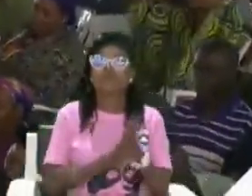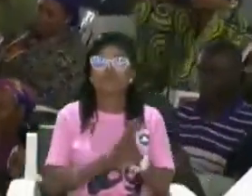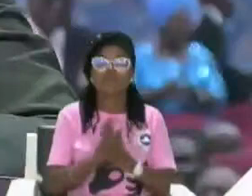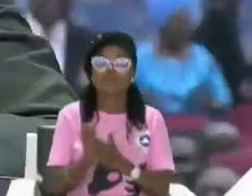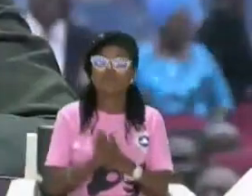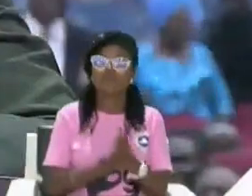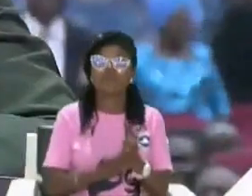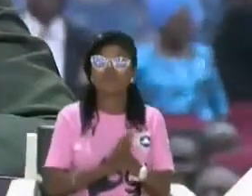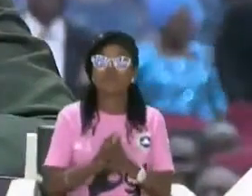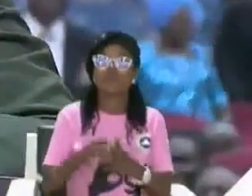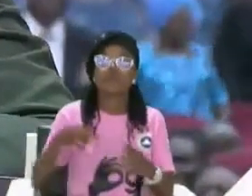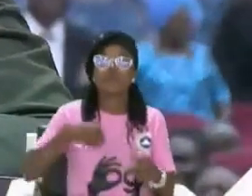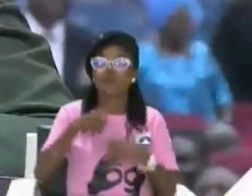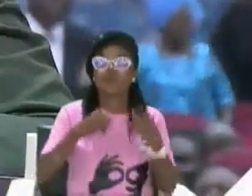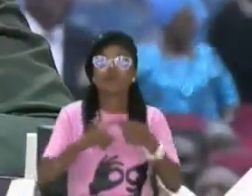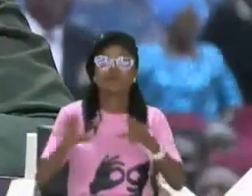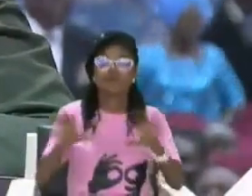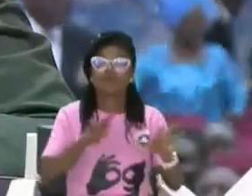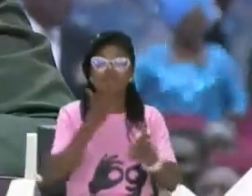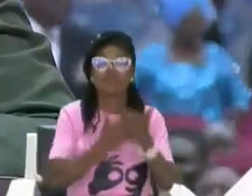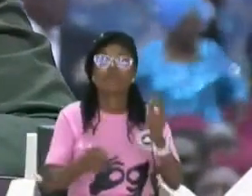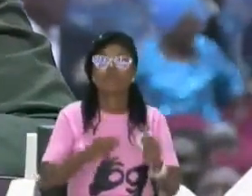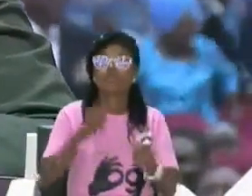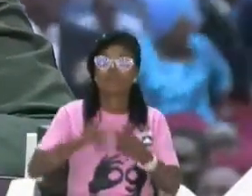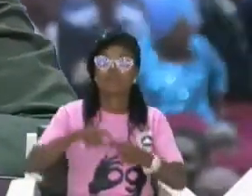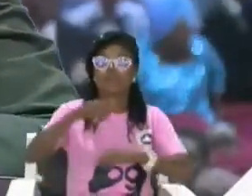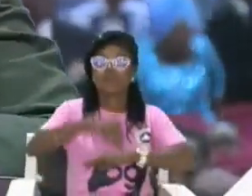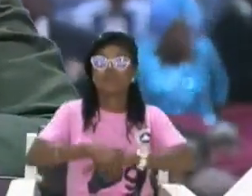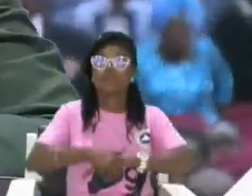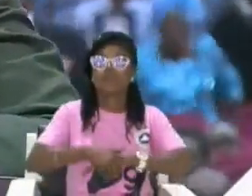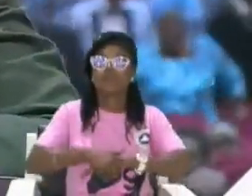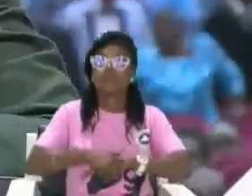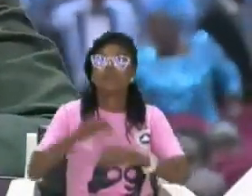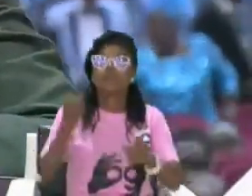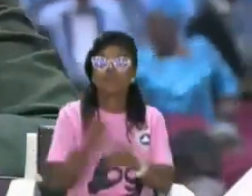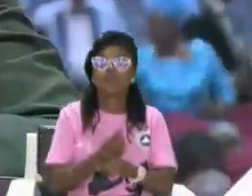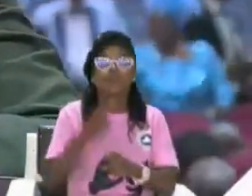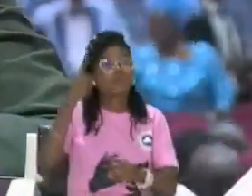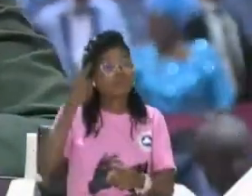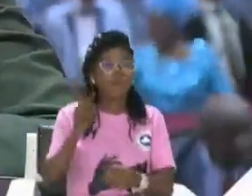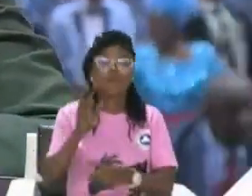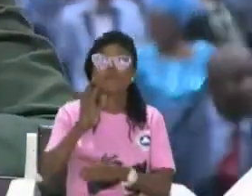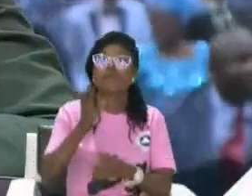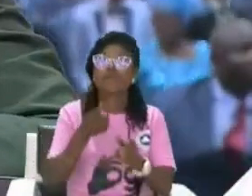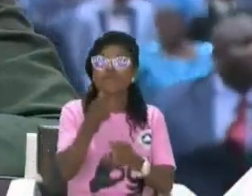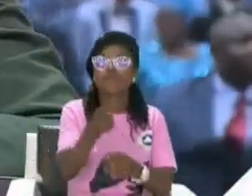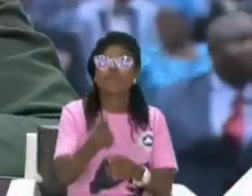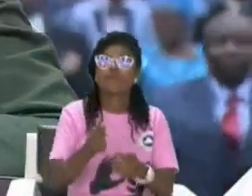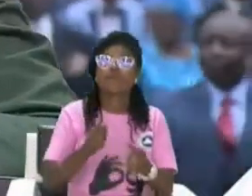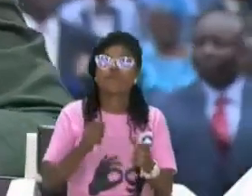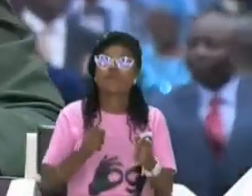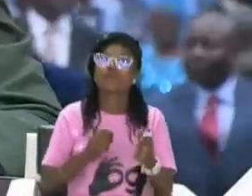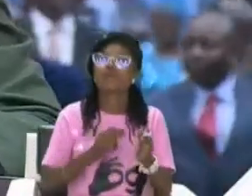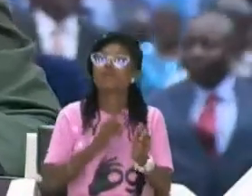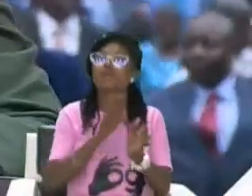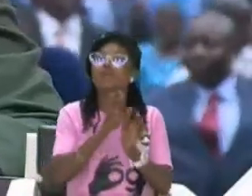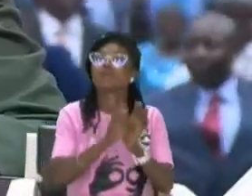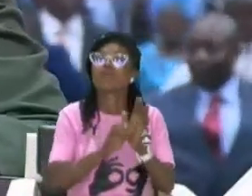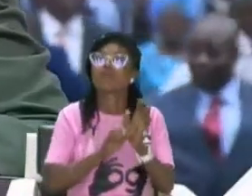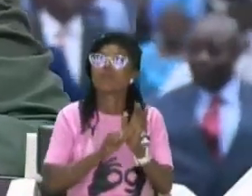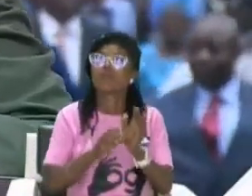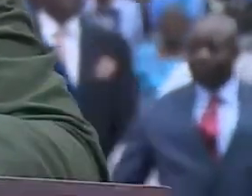We are going to do something tonight, just for a few seconds. You are going